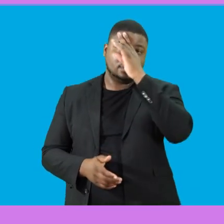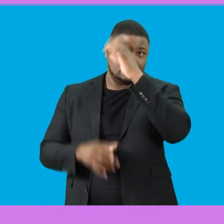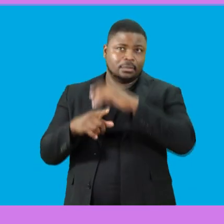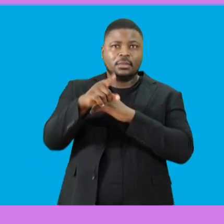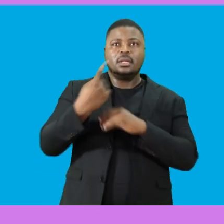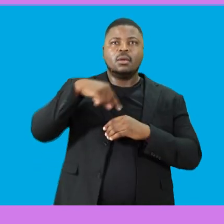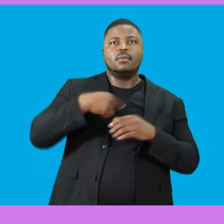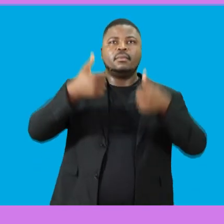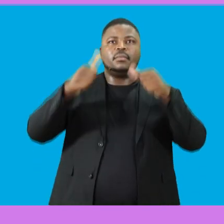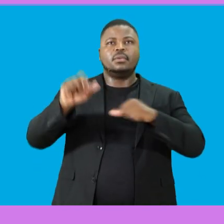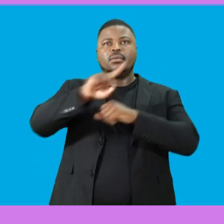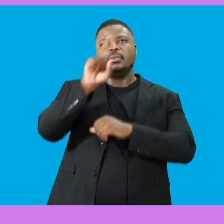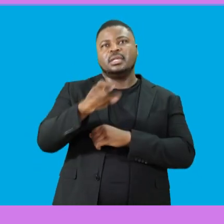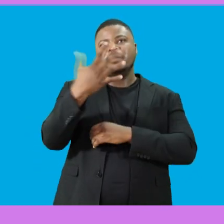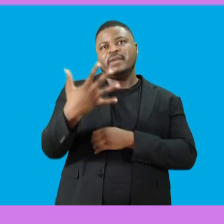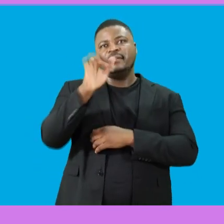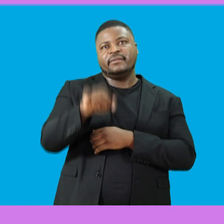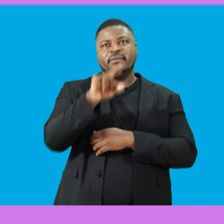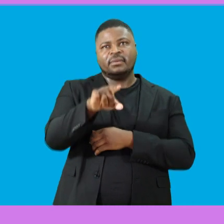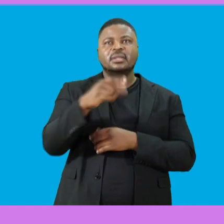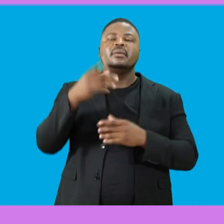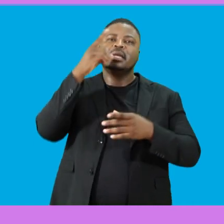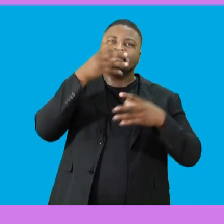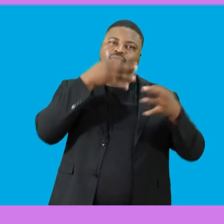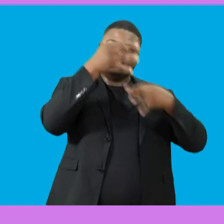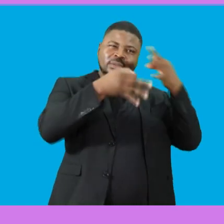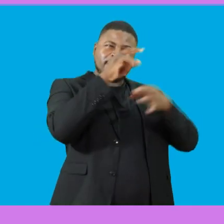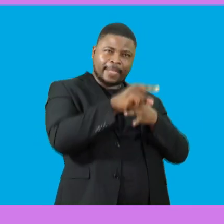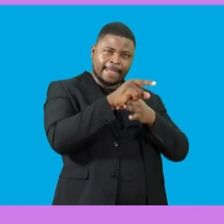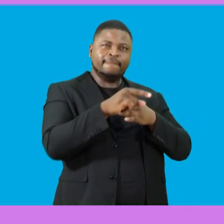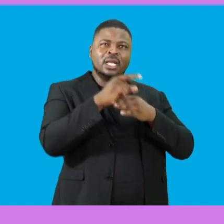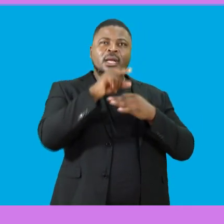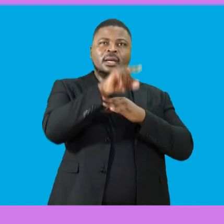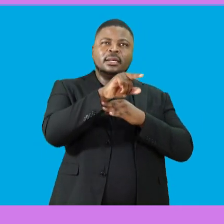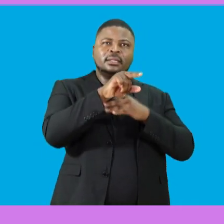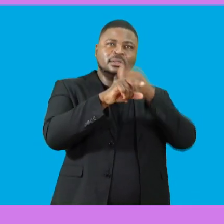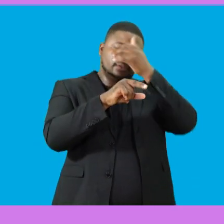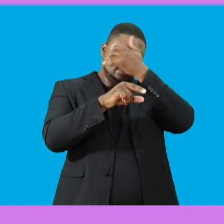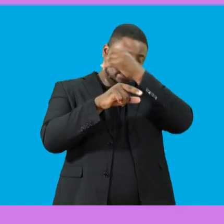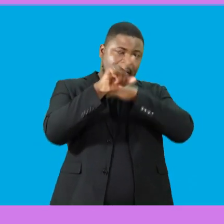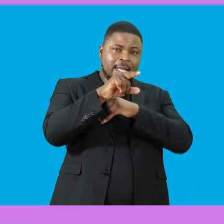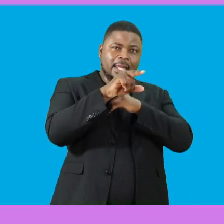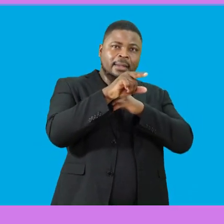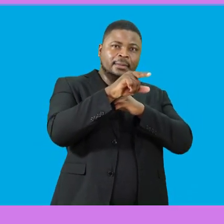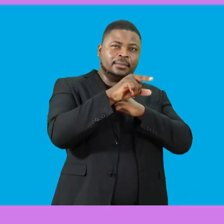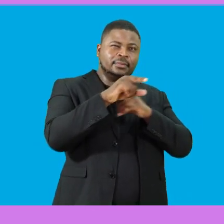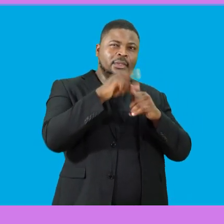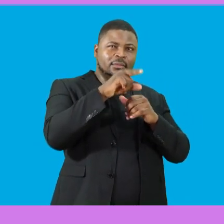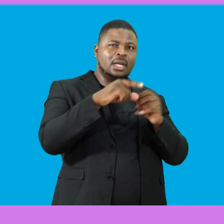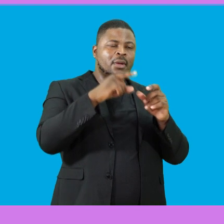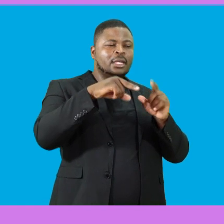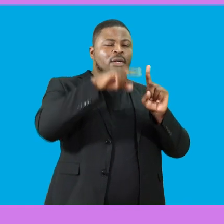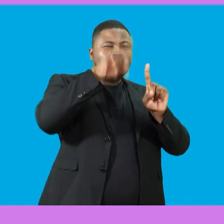Then we move to the next question. Question 5. Describe the trend of this bus in terms of the number of